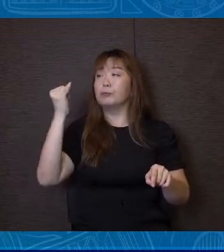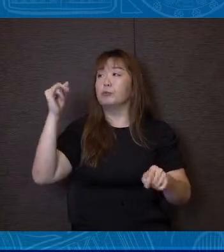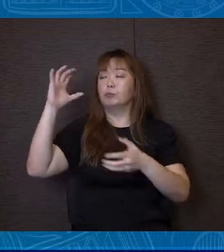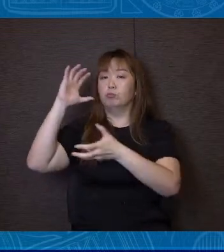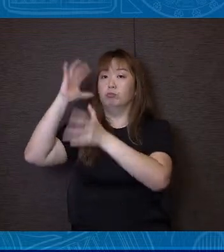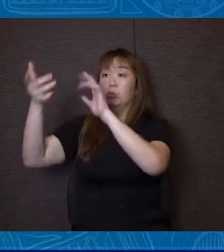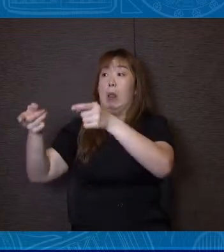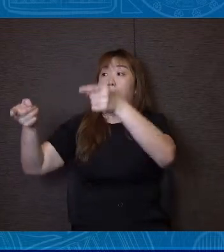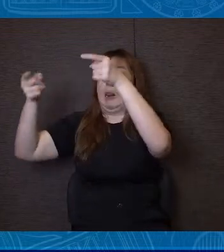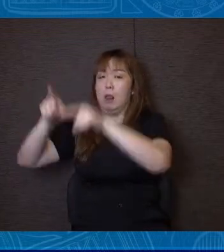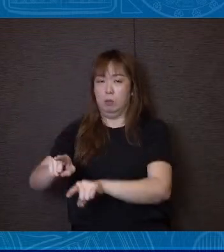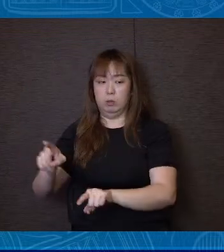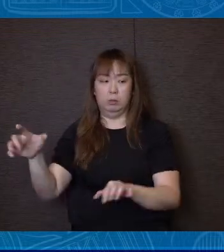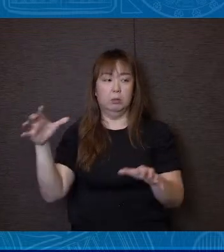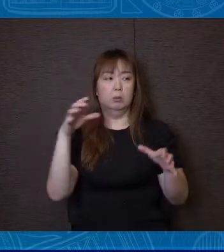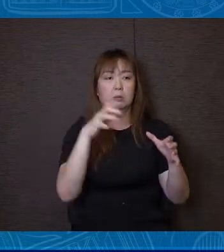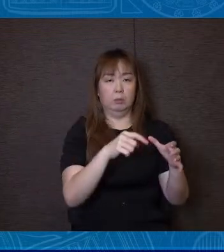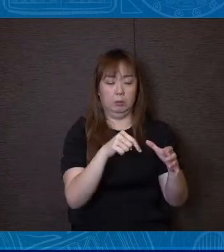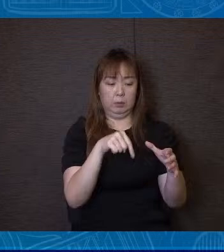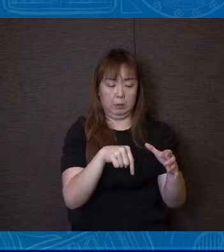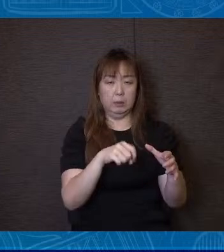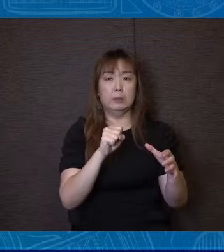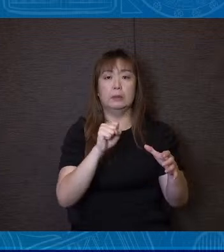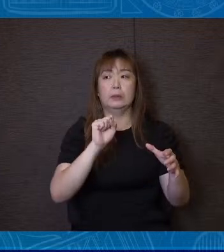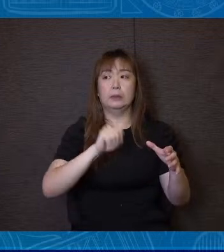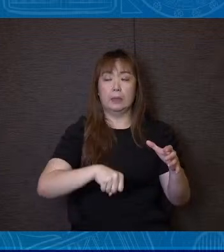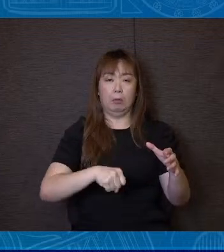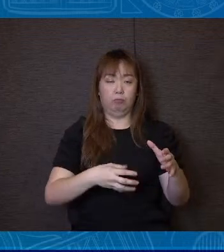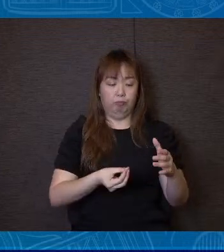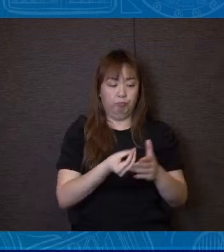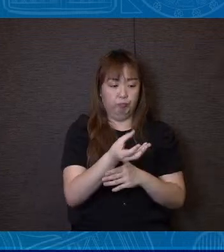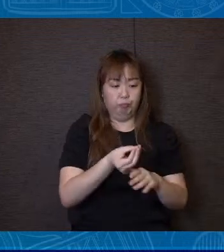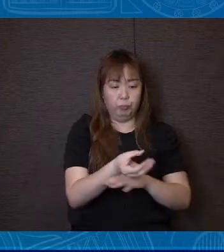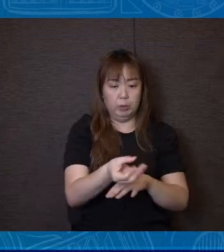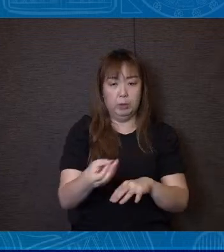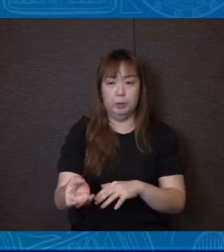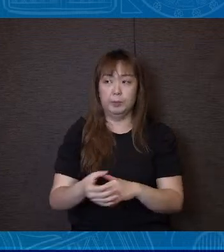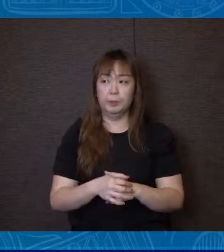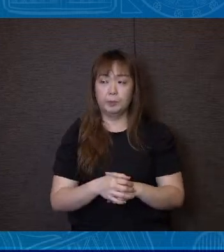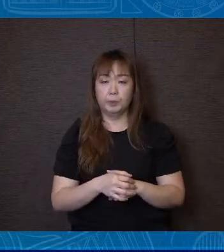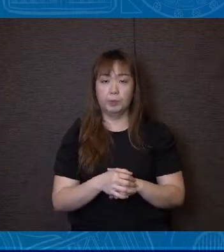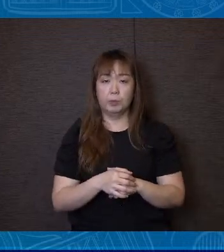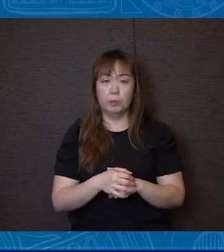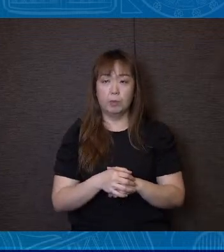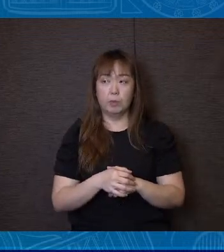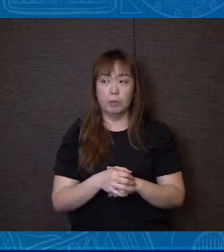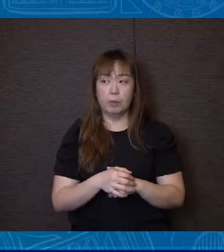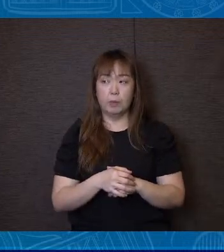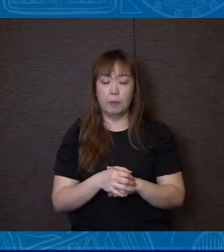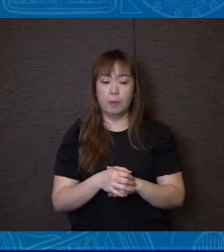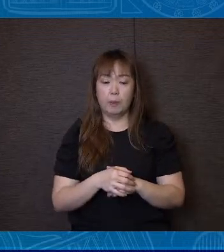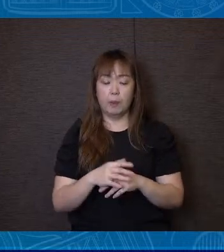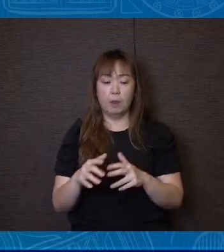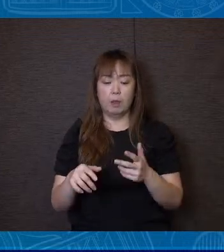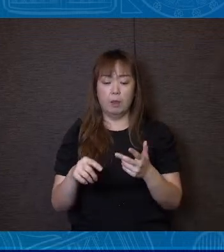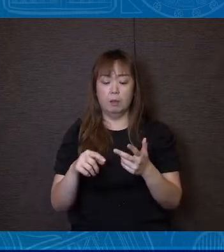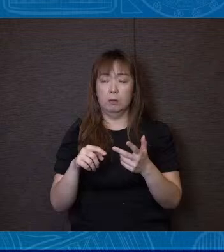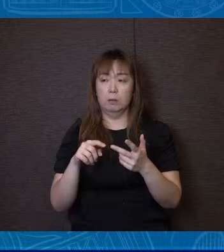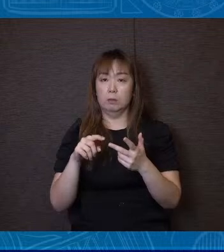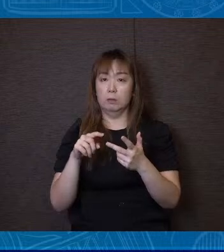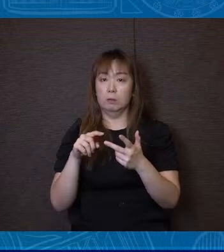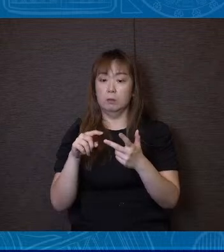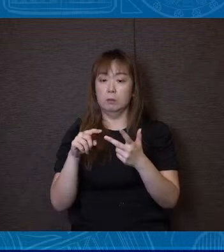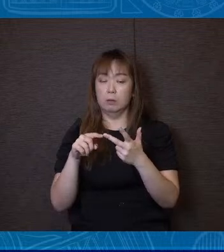for us to be able to recover back the service. The second one is making sure that we have such a principle